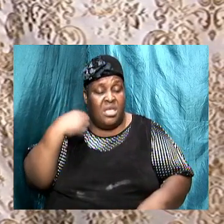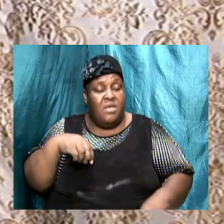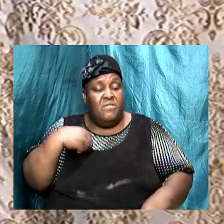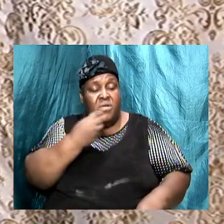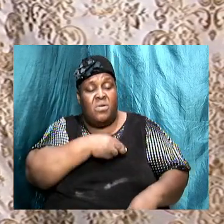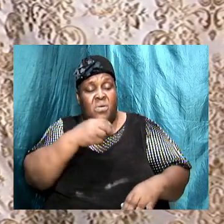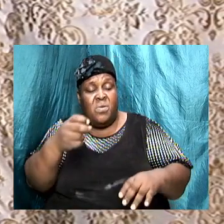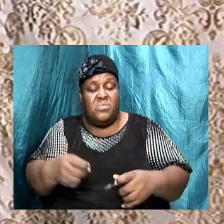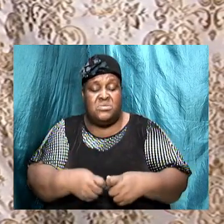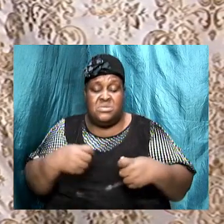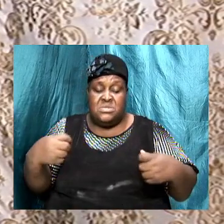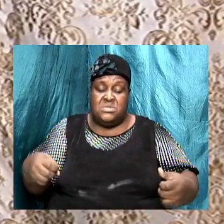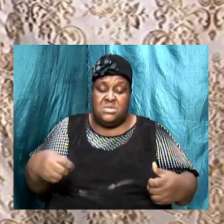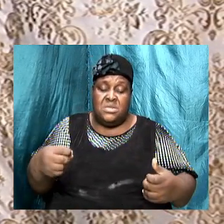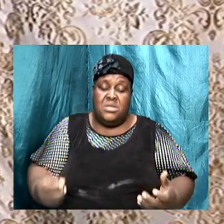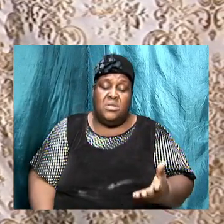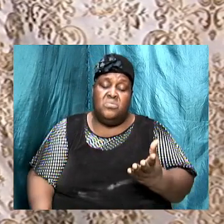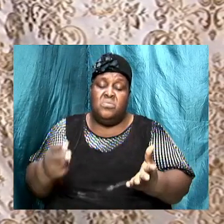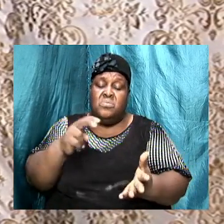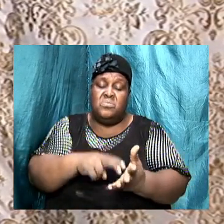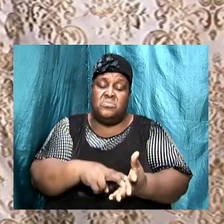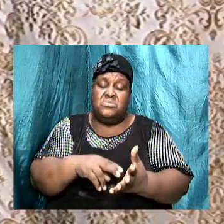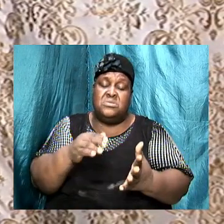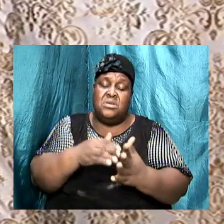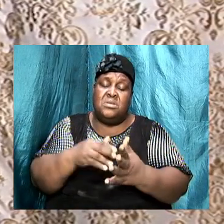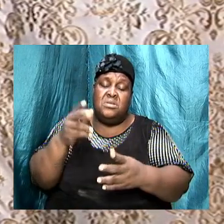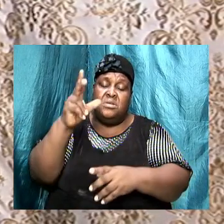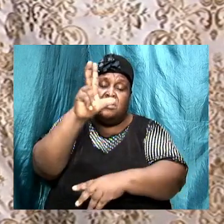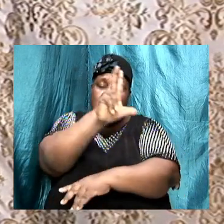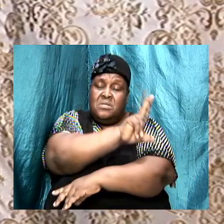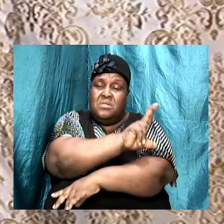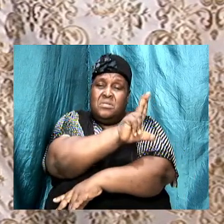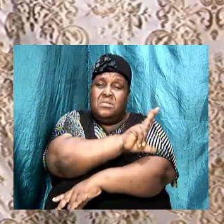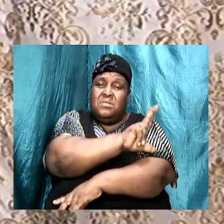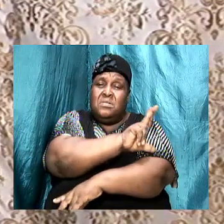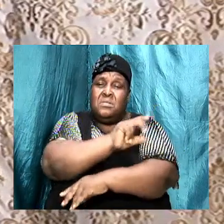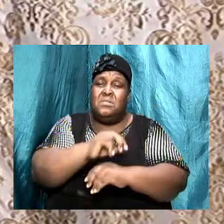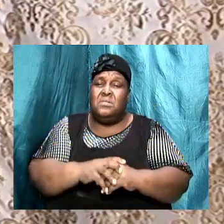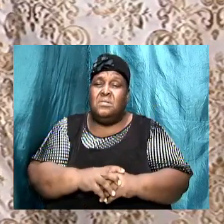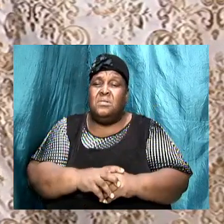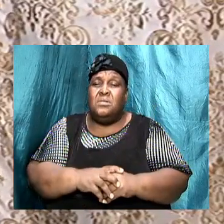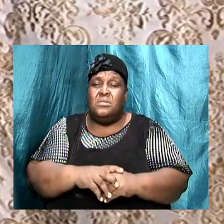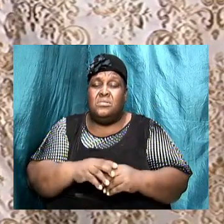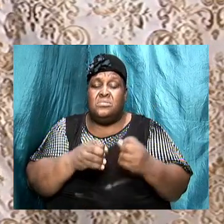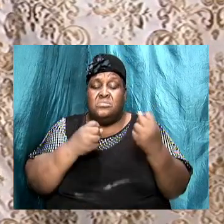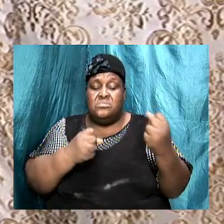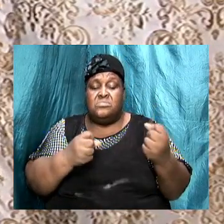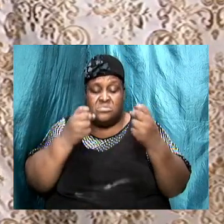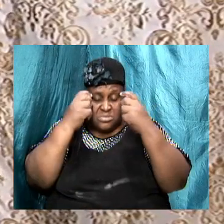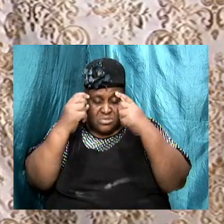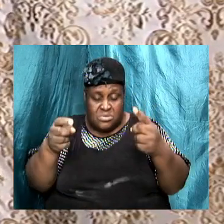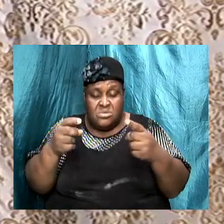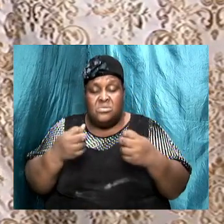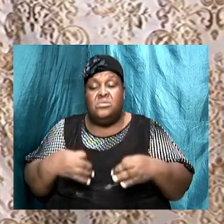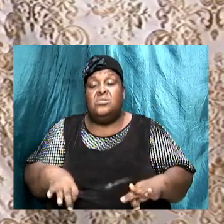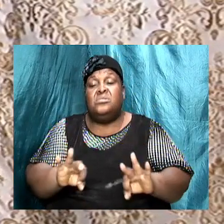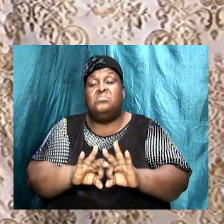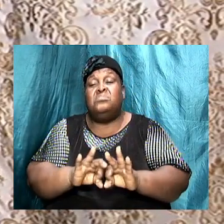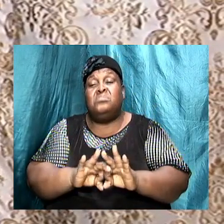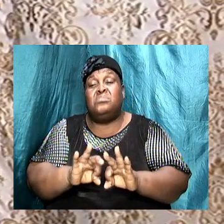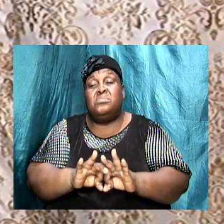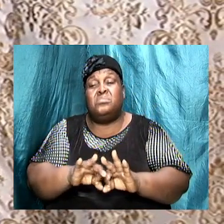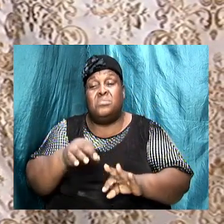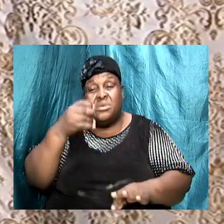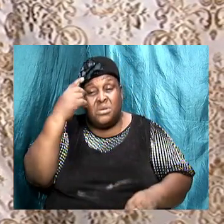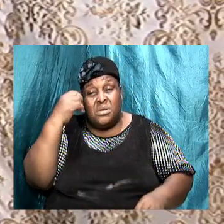again on the third day. The second reason why we said that doctrine is important, sound doctrine is important, was because